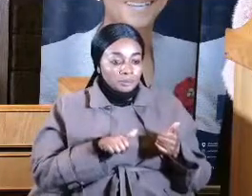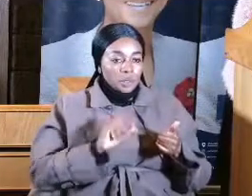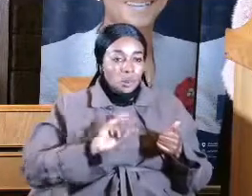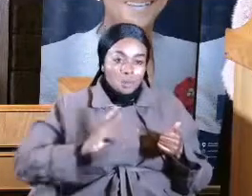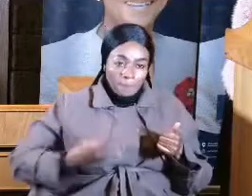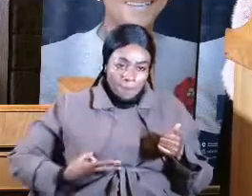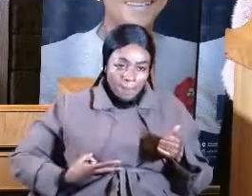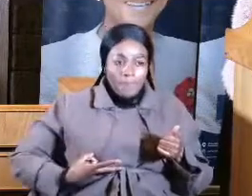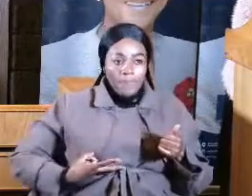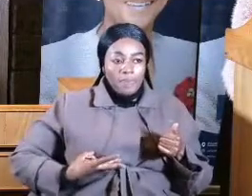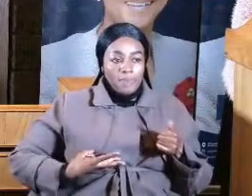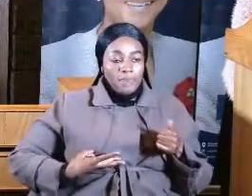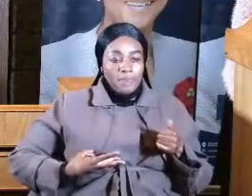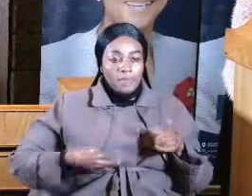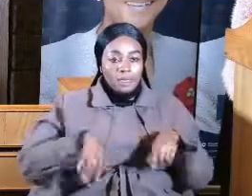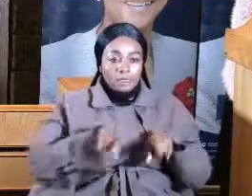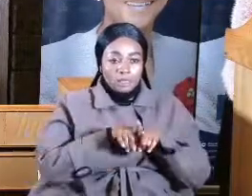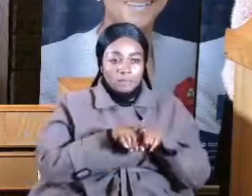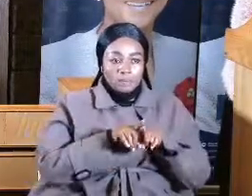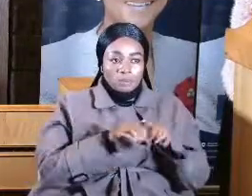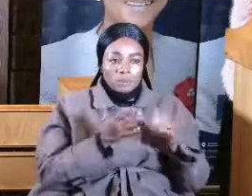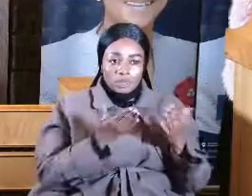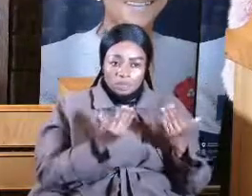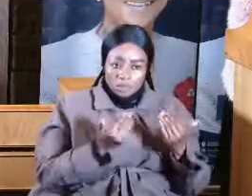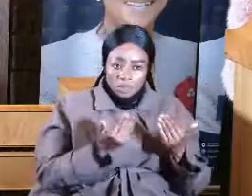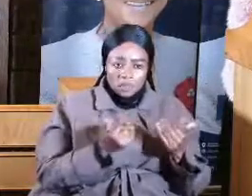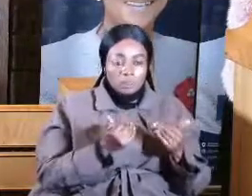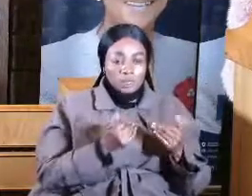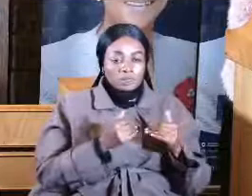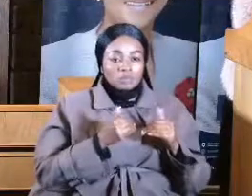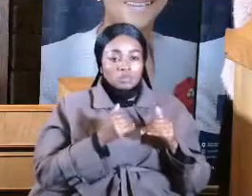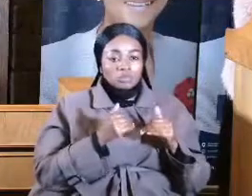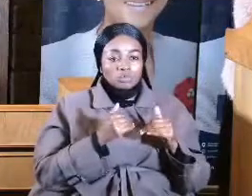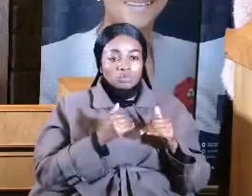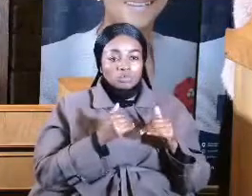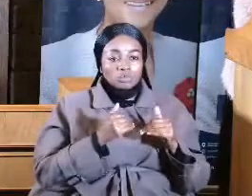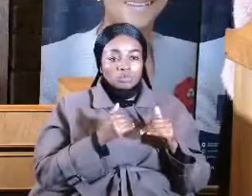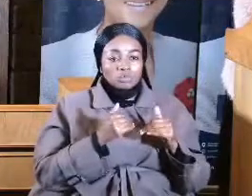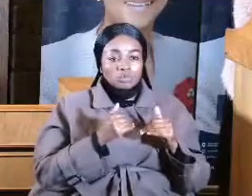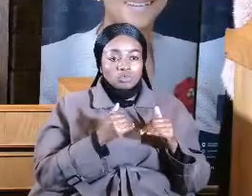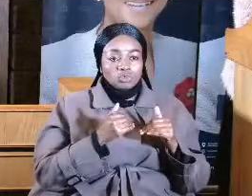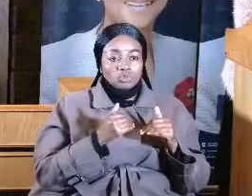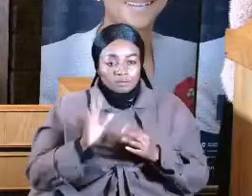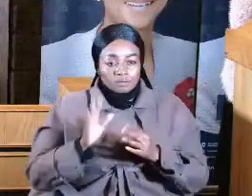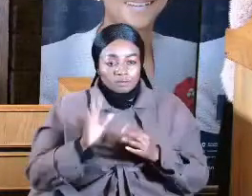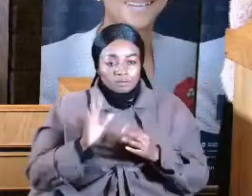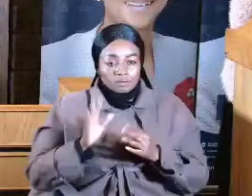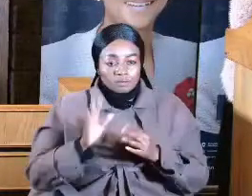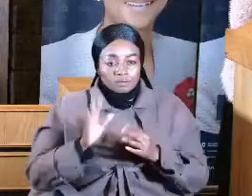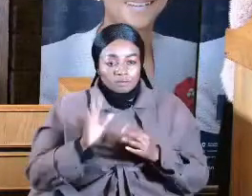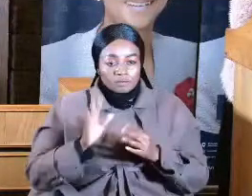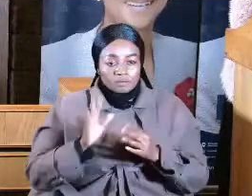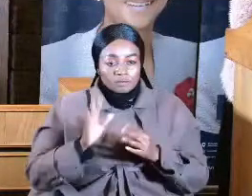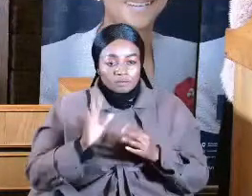expected to, you know, to be caring for our families and to maintaining homes,